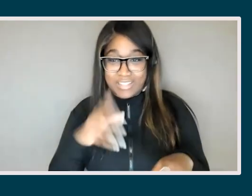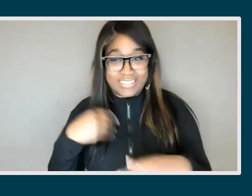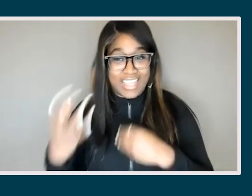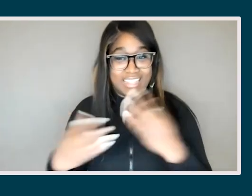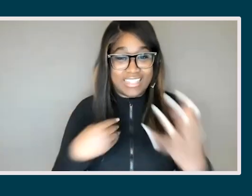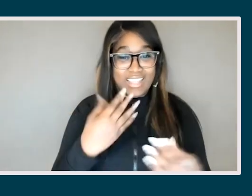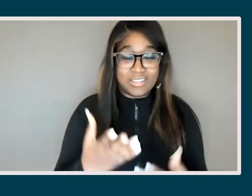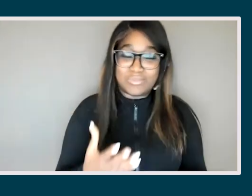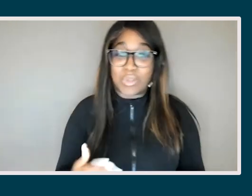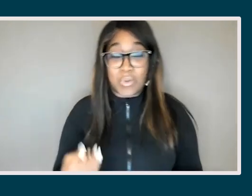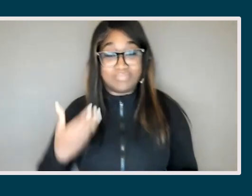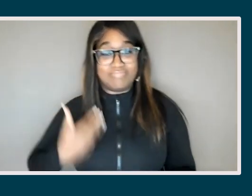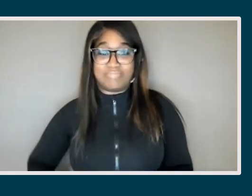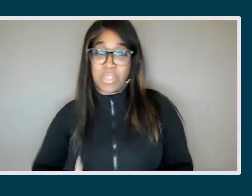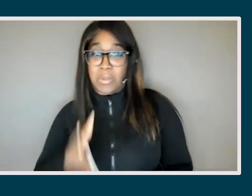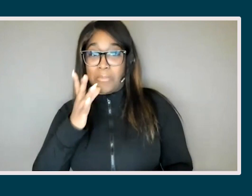Black auntie for the day.